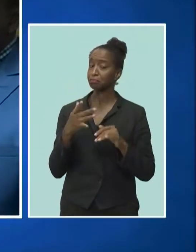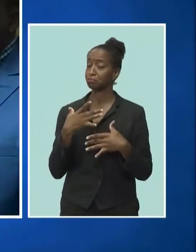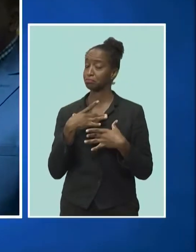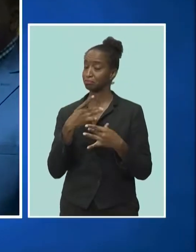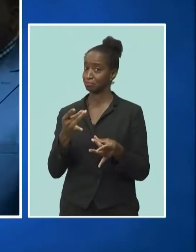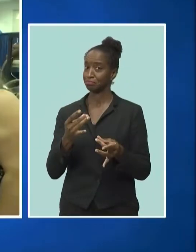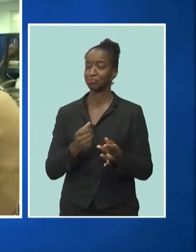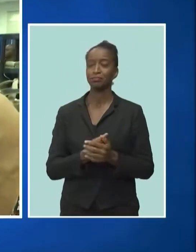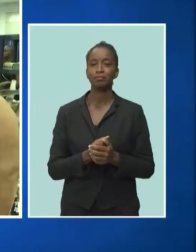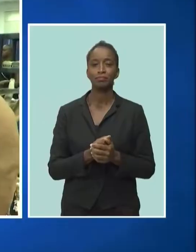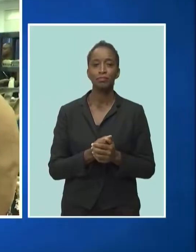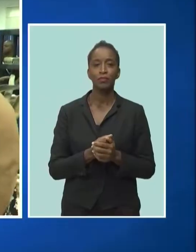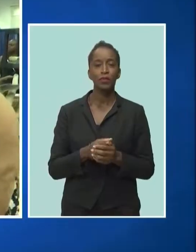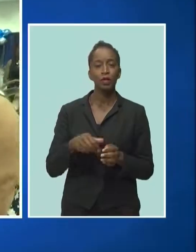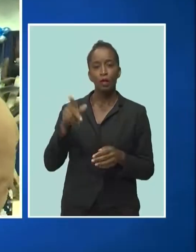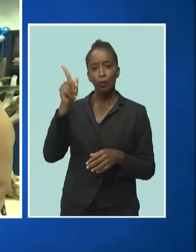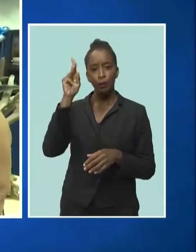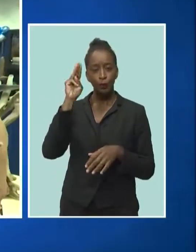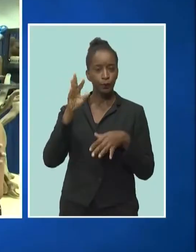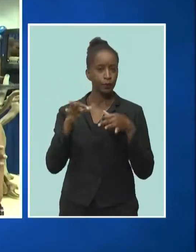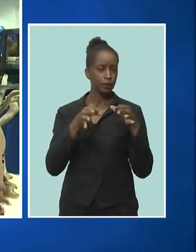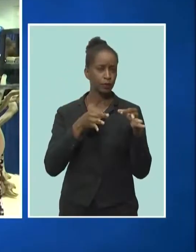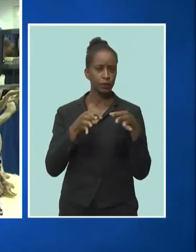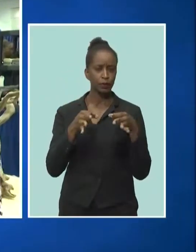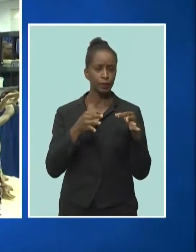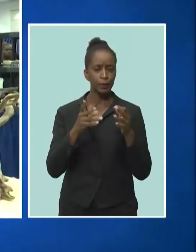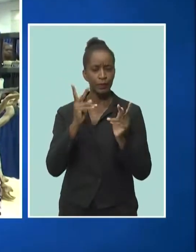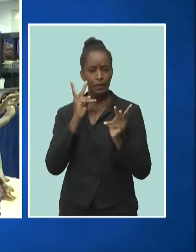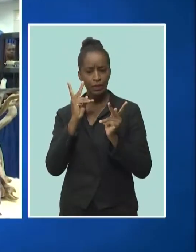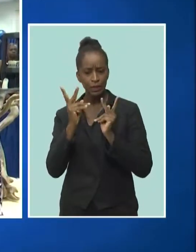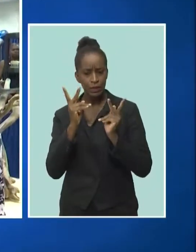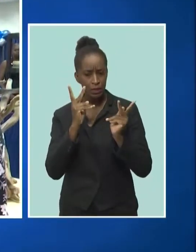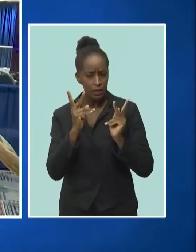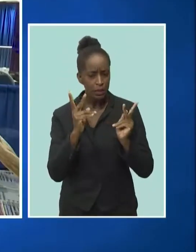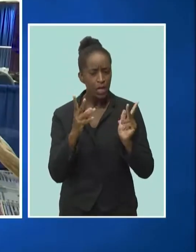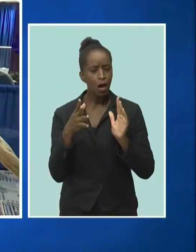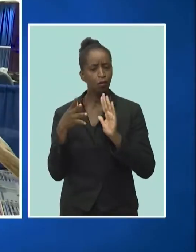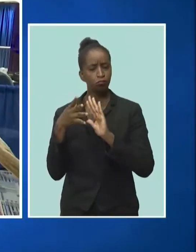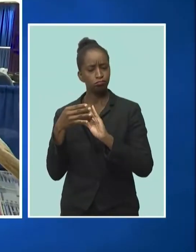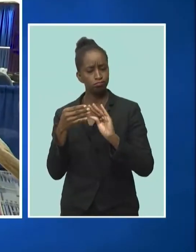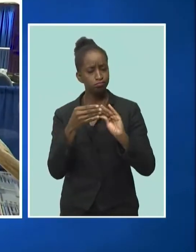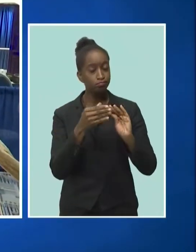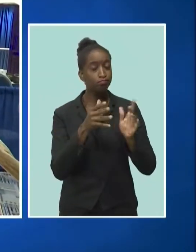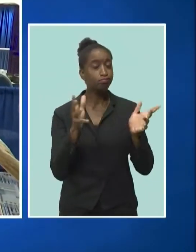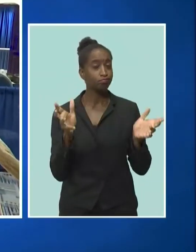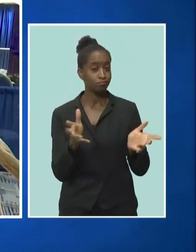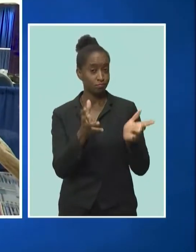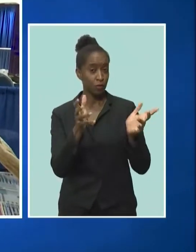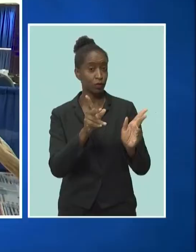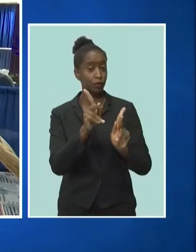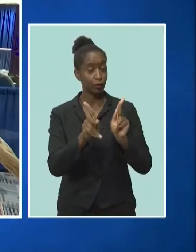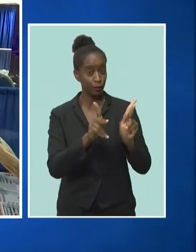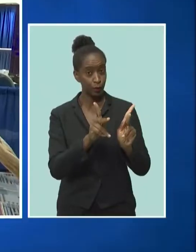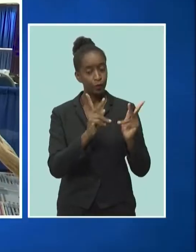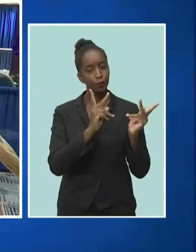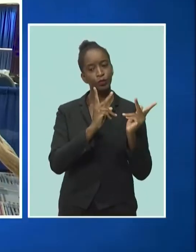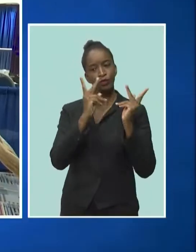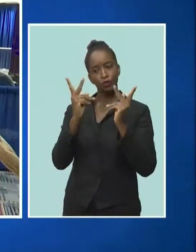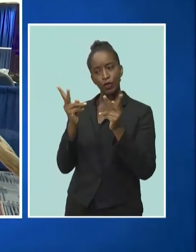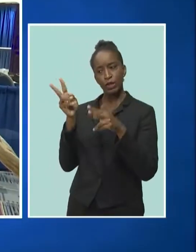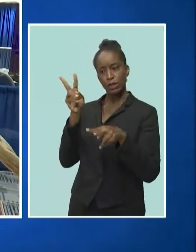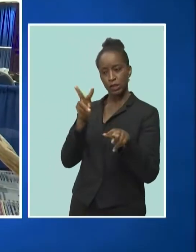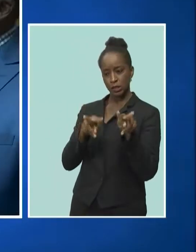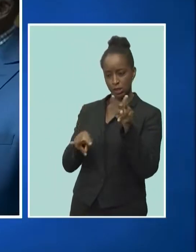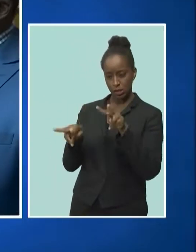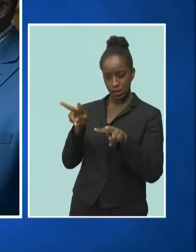Motley also reflected on some of the exhibits she saw and encouraged Barbadians to come out and support the summit when it continues this weekend. I